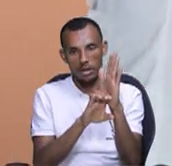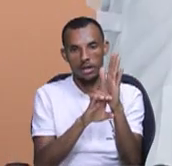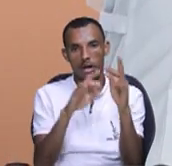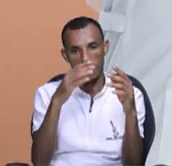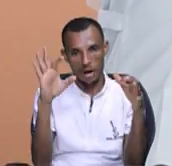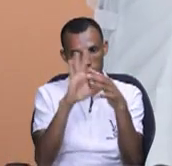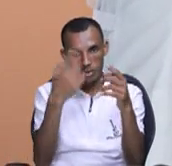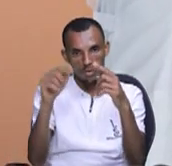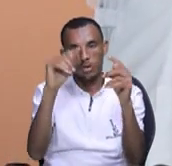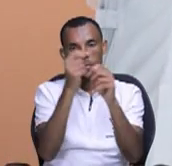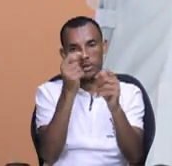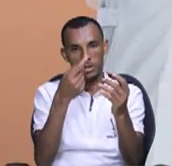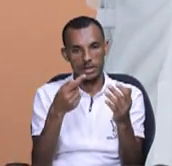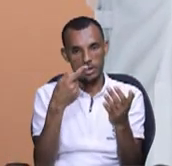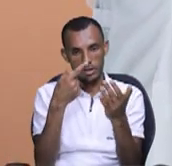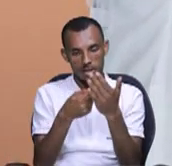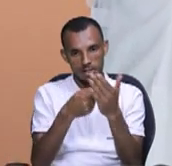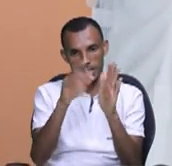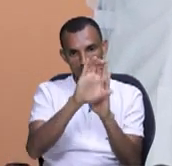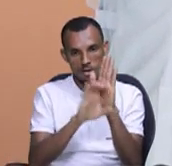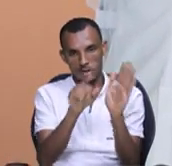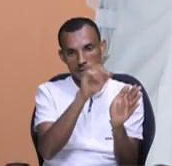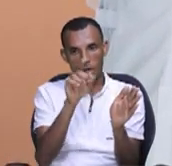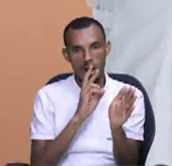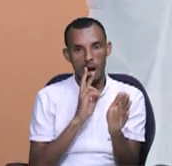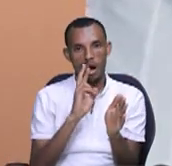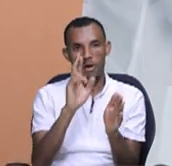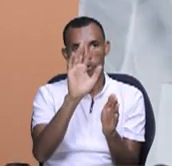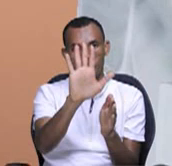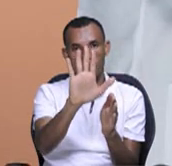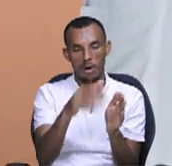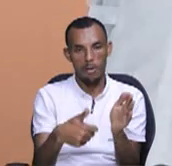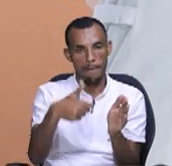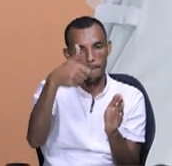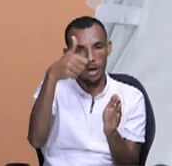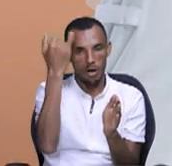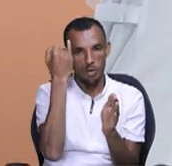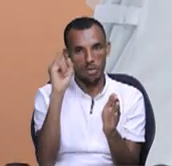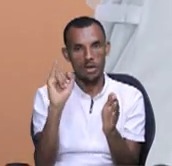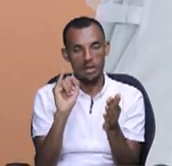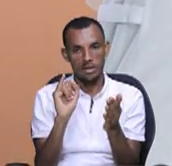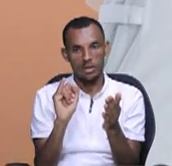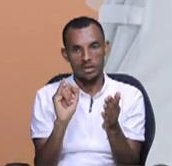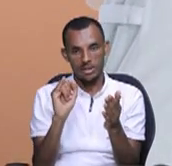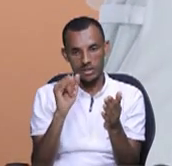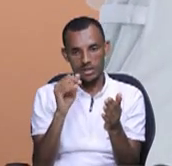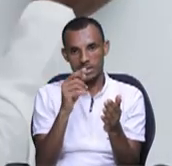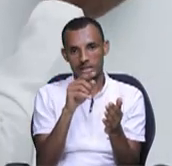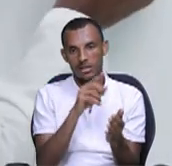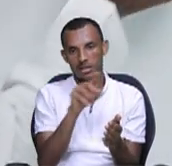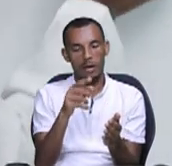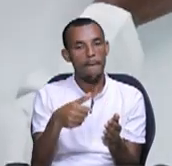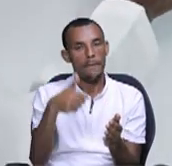trigonometry. On this chapter, there are four main contents. That mean the main contents